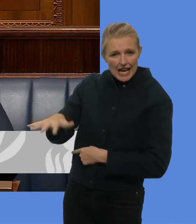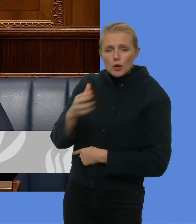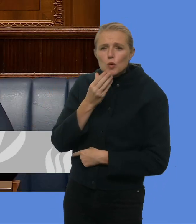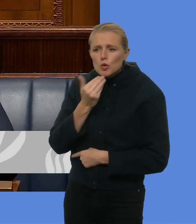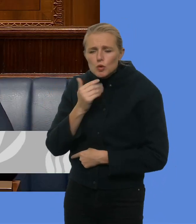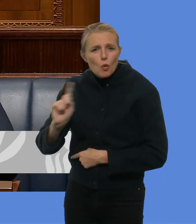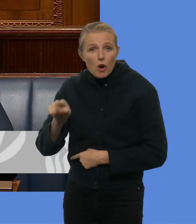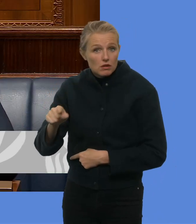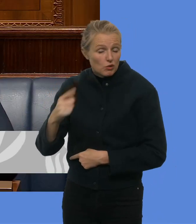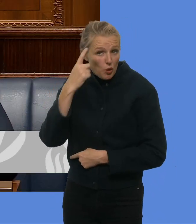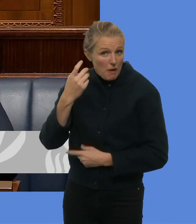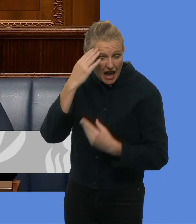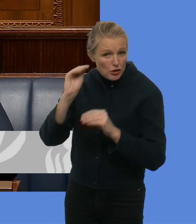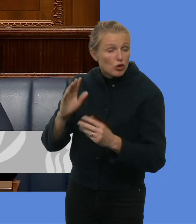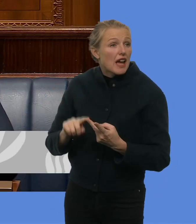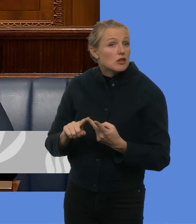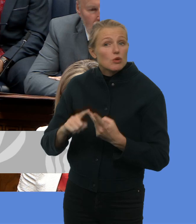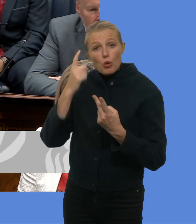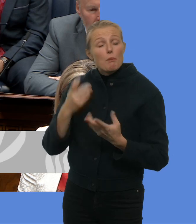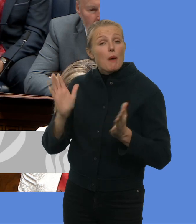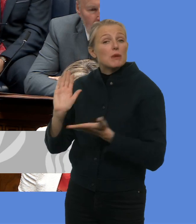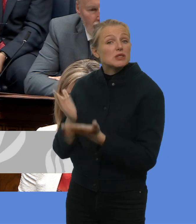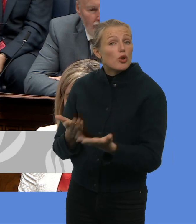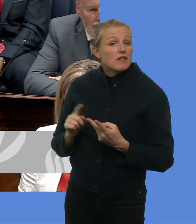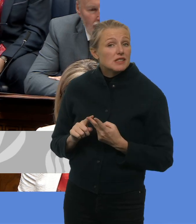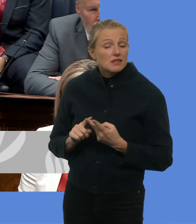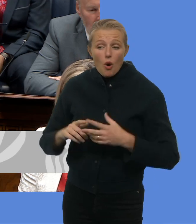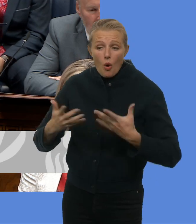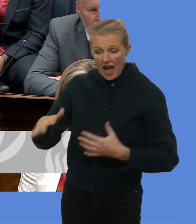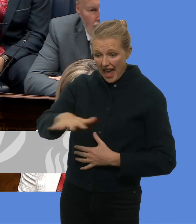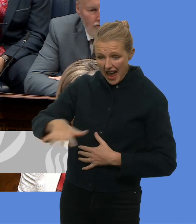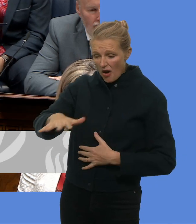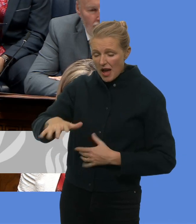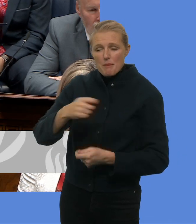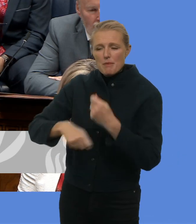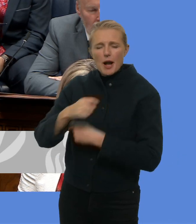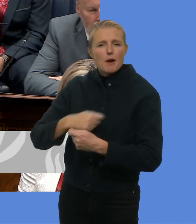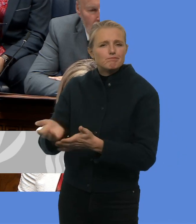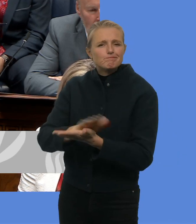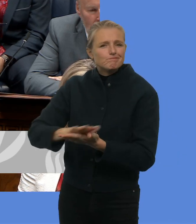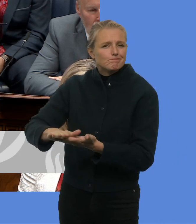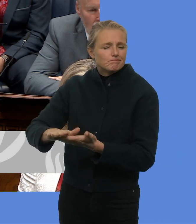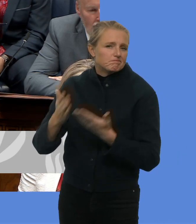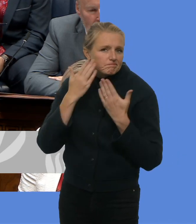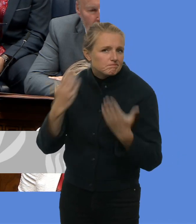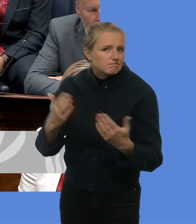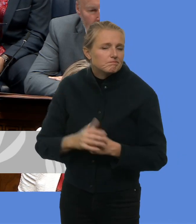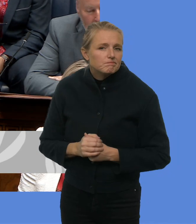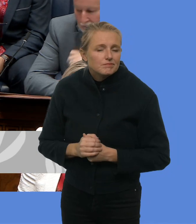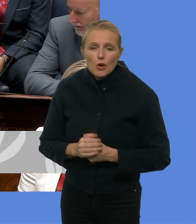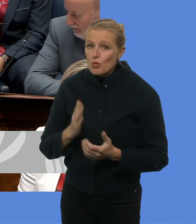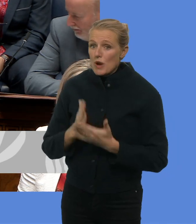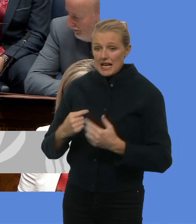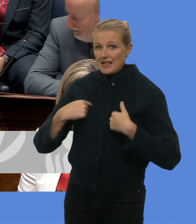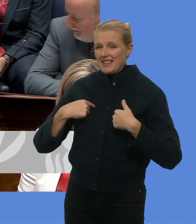of education or indeed for wider public service, or is it something that then is disposed of. So that will be a process for those